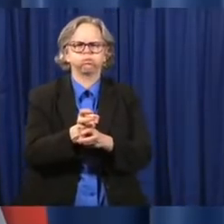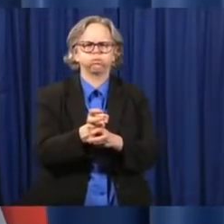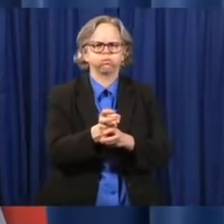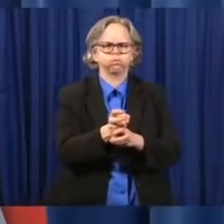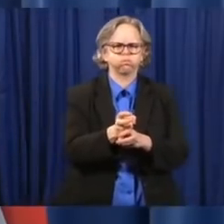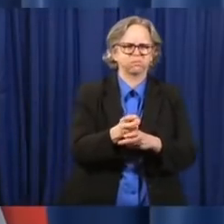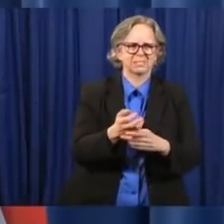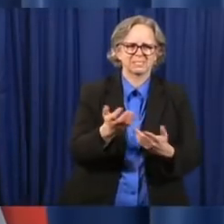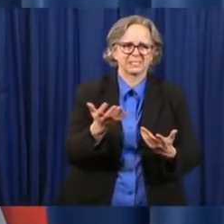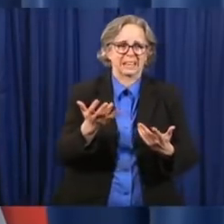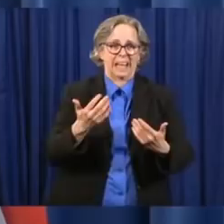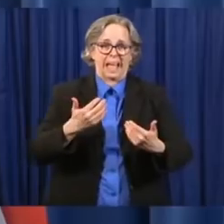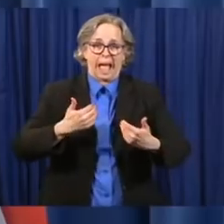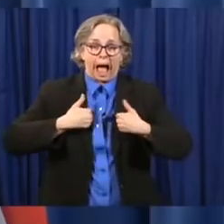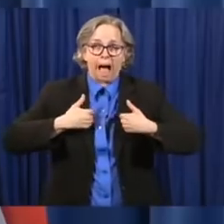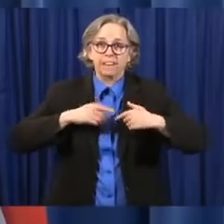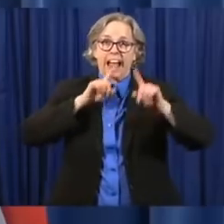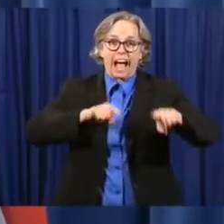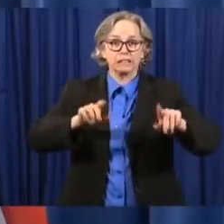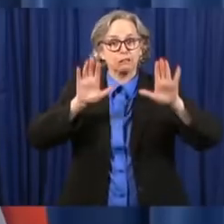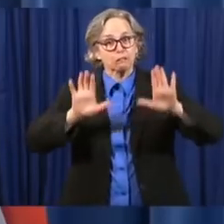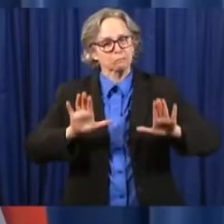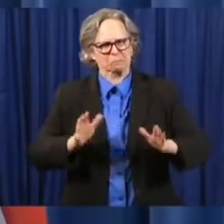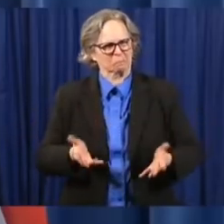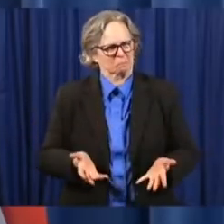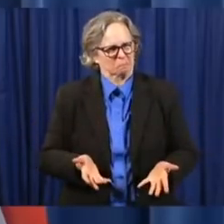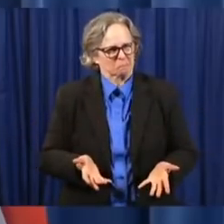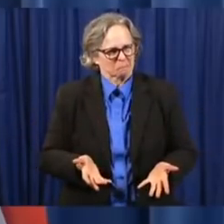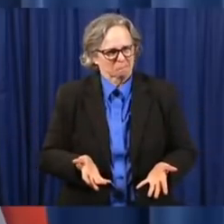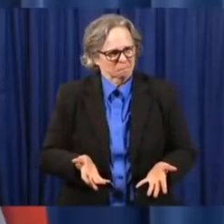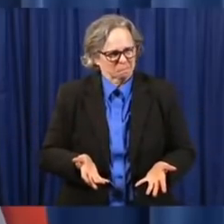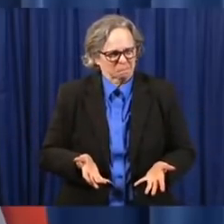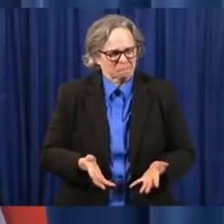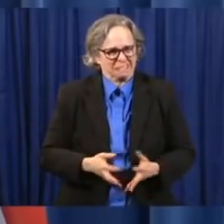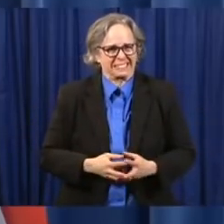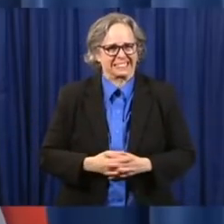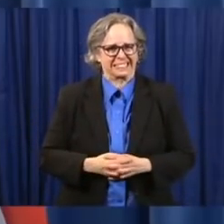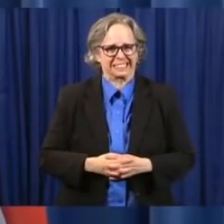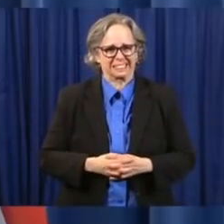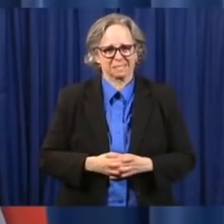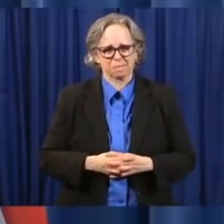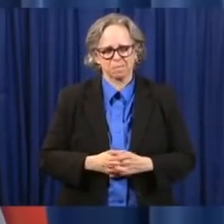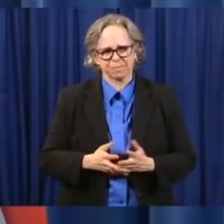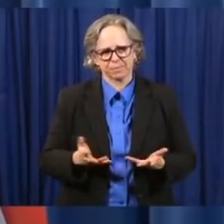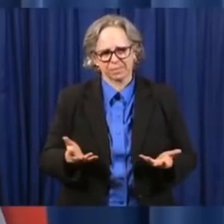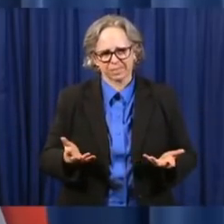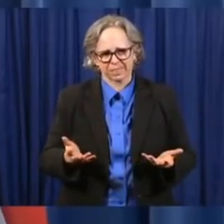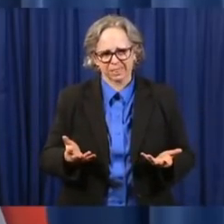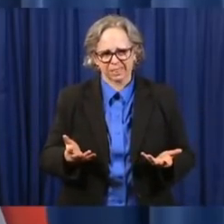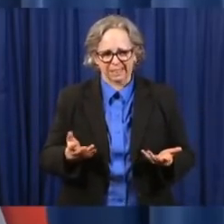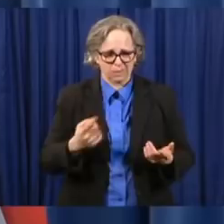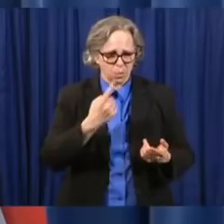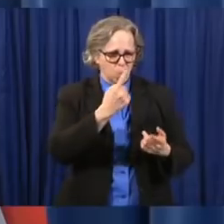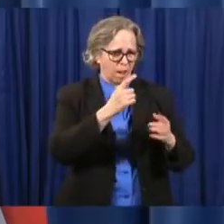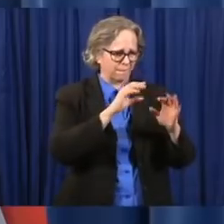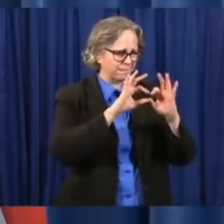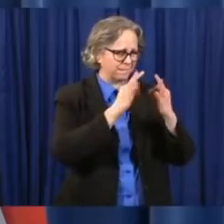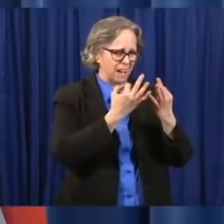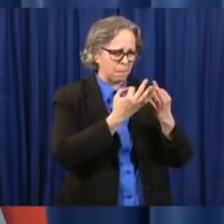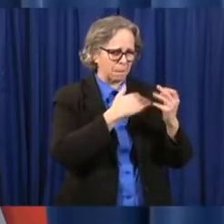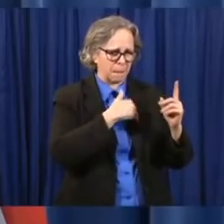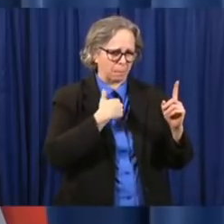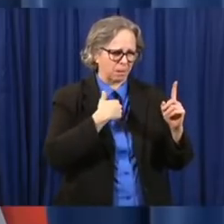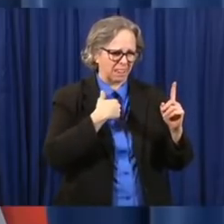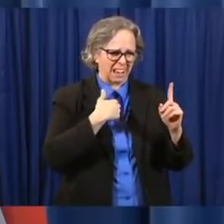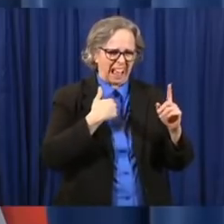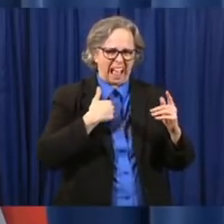You know, families who have somebody in the family who has a medical condition, you know, that poses